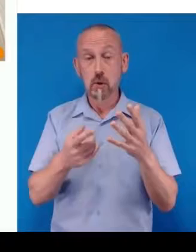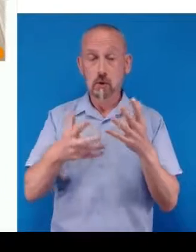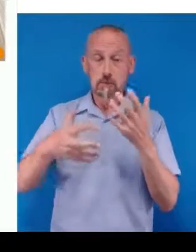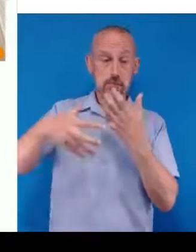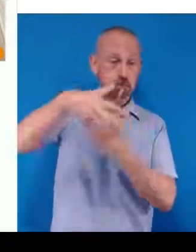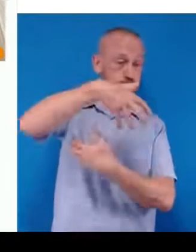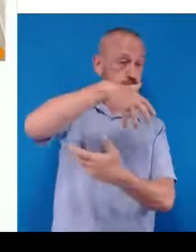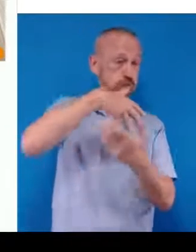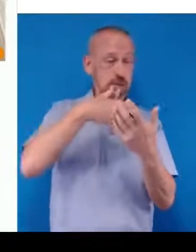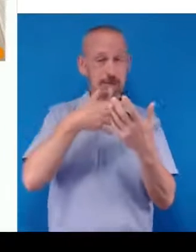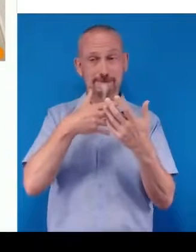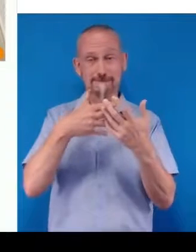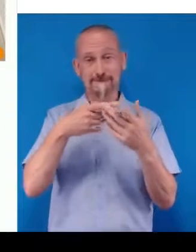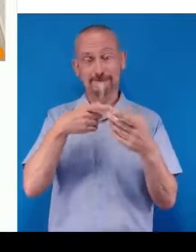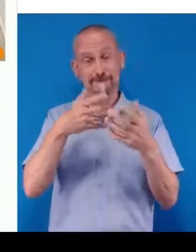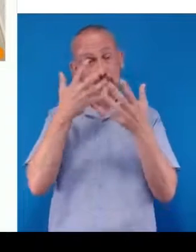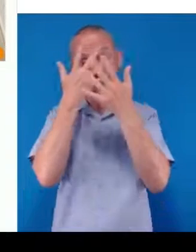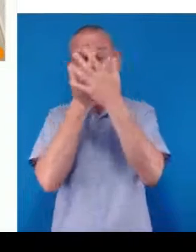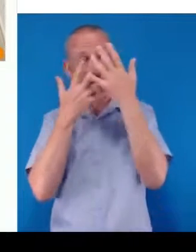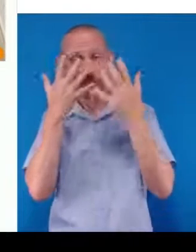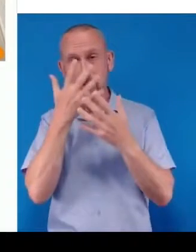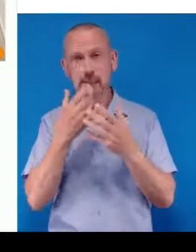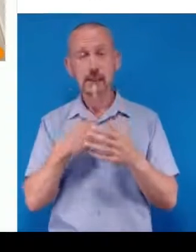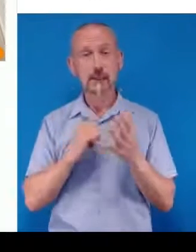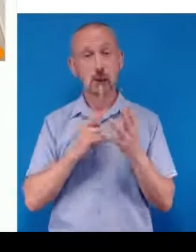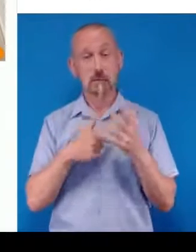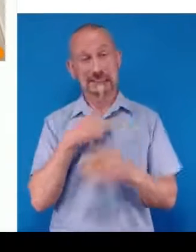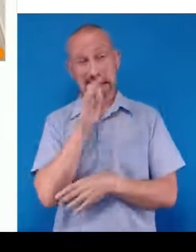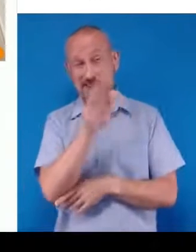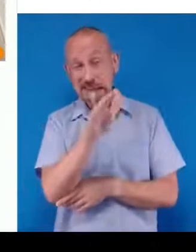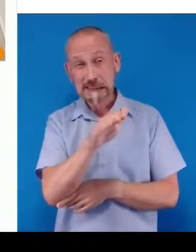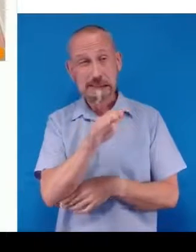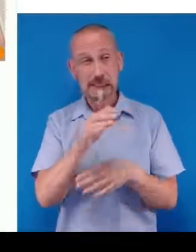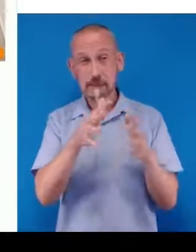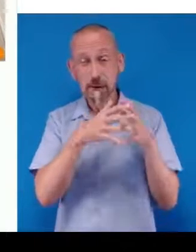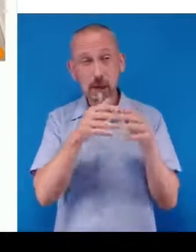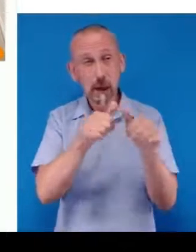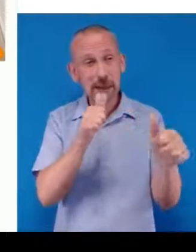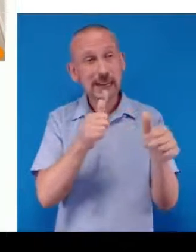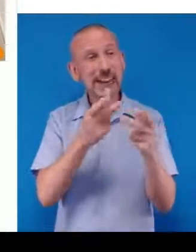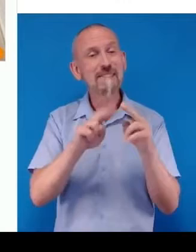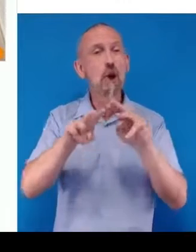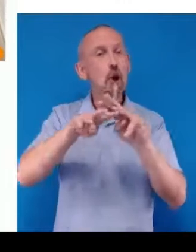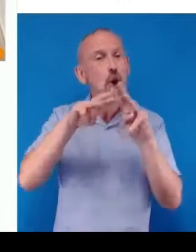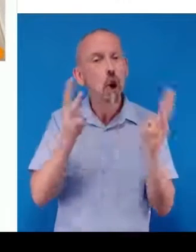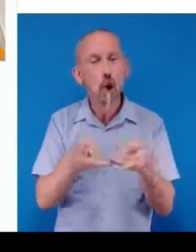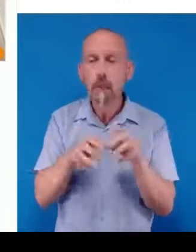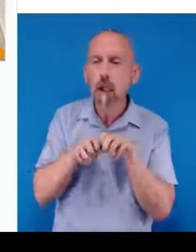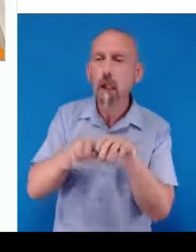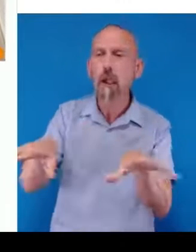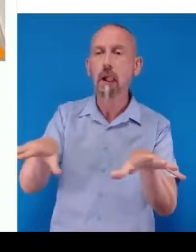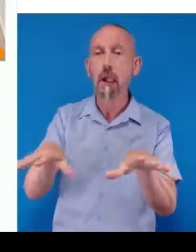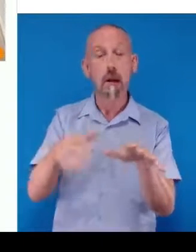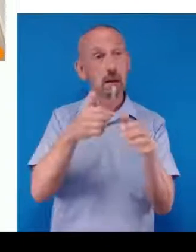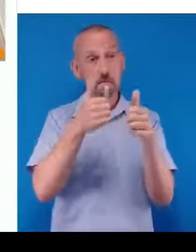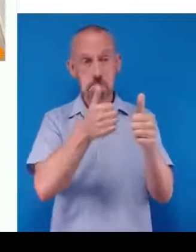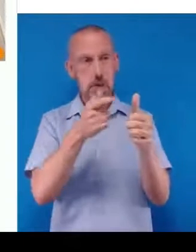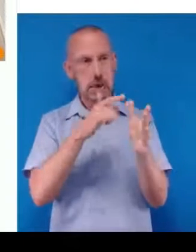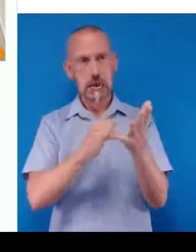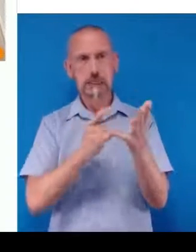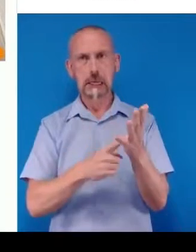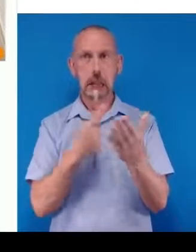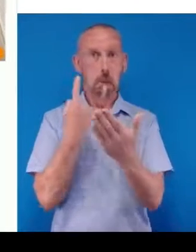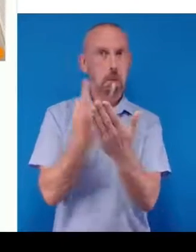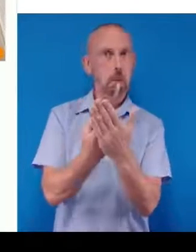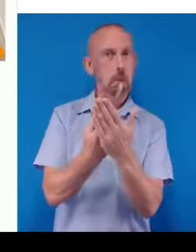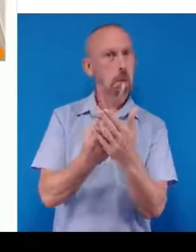saying to the American companies, if you're doing a global event, please don't do it just with, thank you for doing ASL, thank you, but